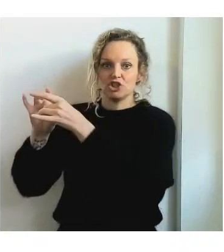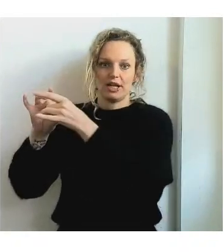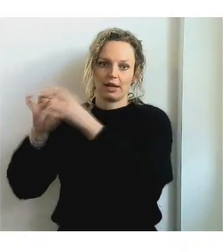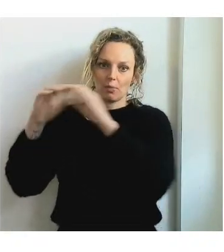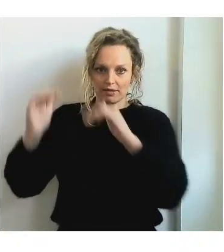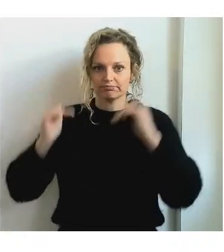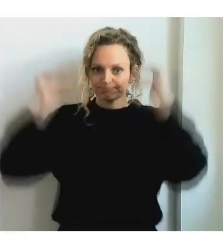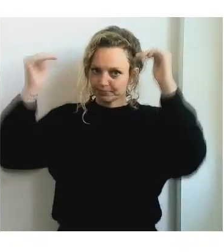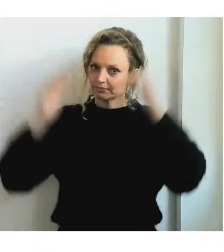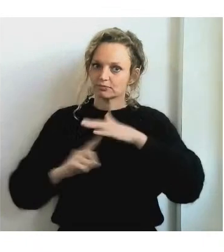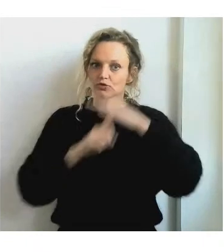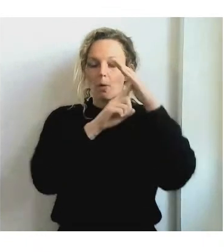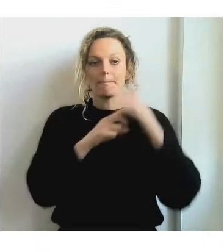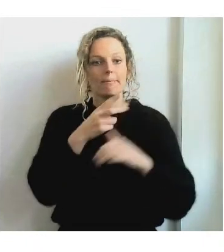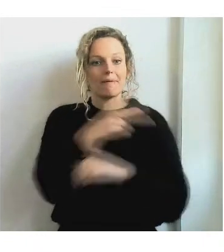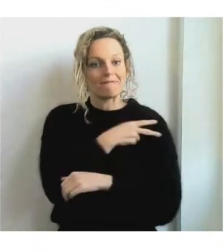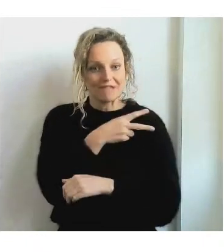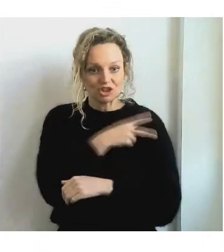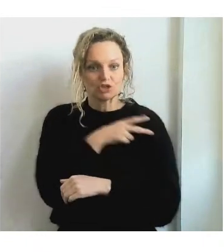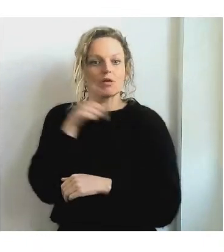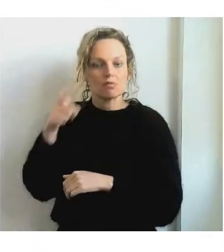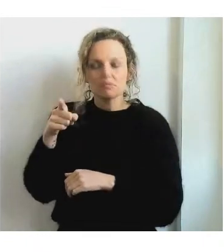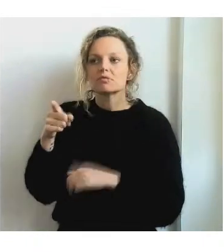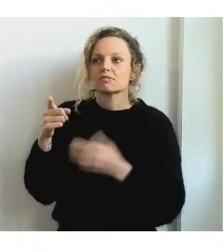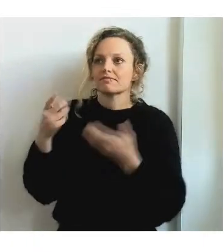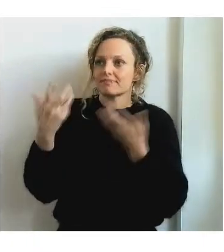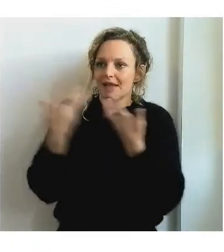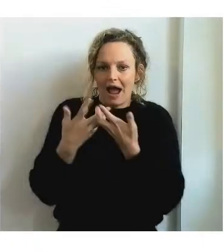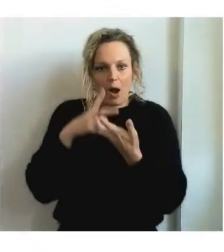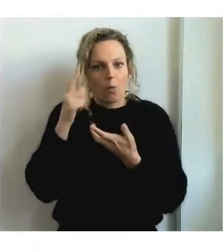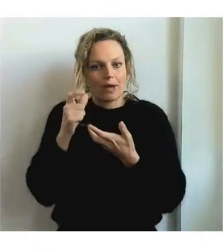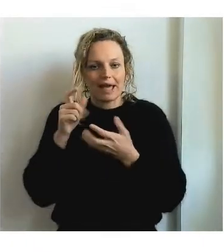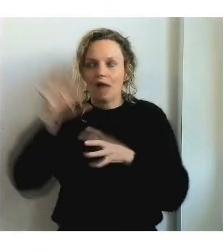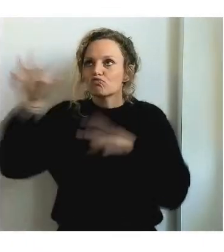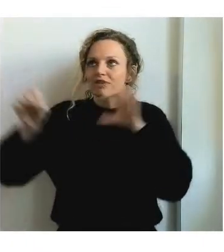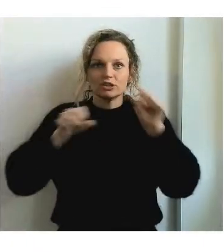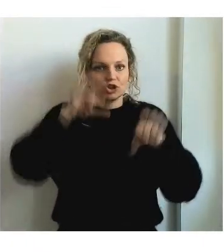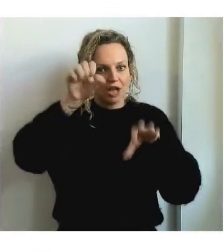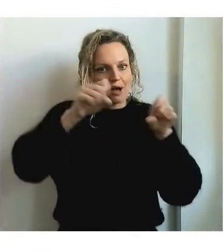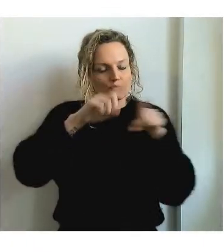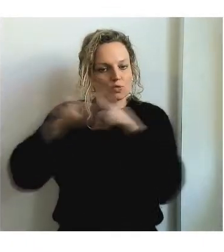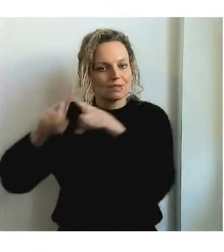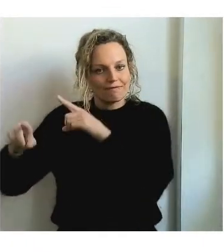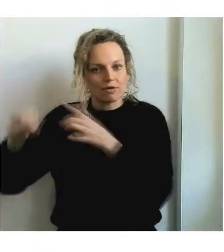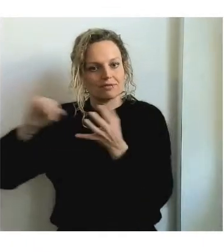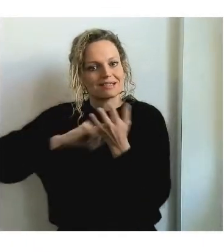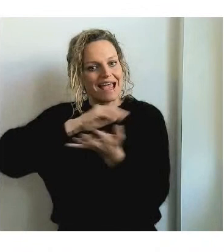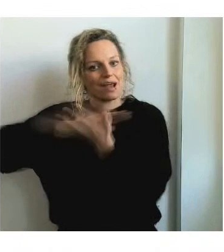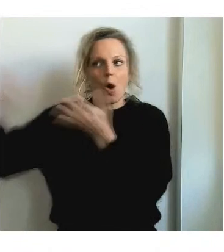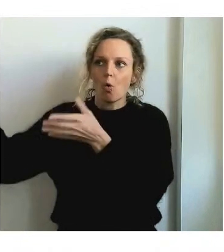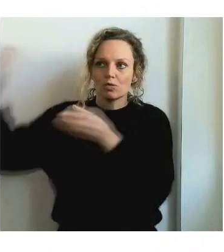on how we could reach out to stakeholders to develop and design technology policies for the national